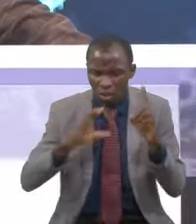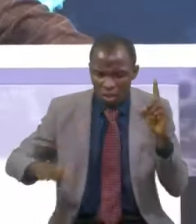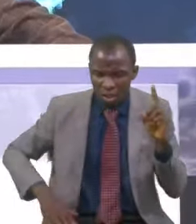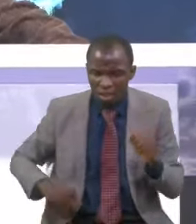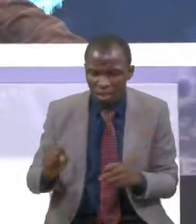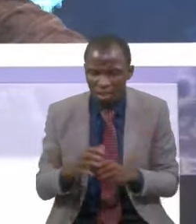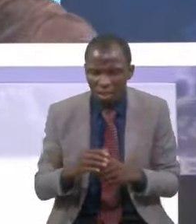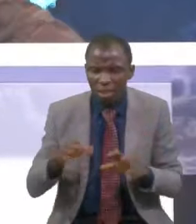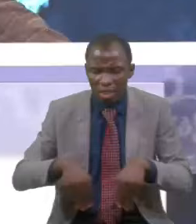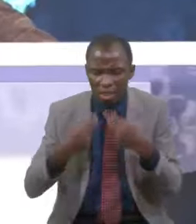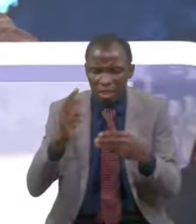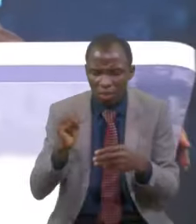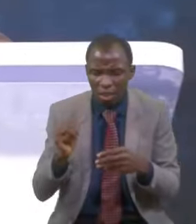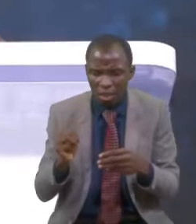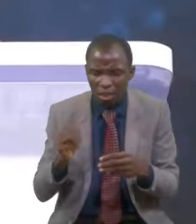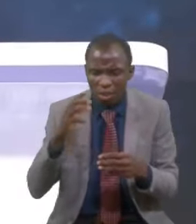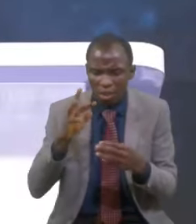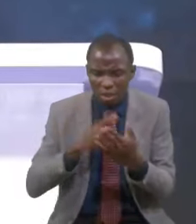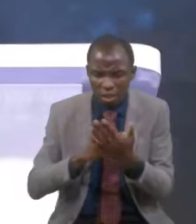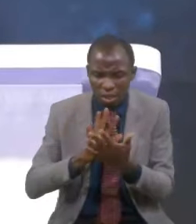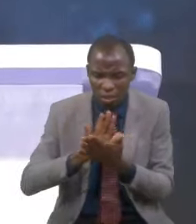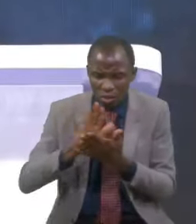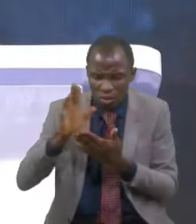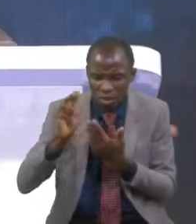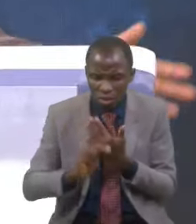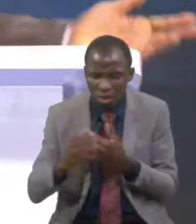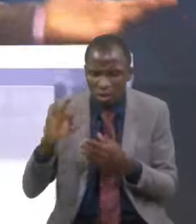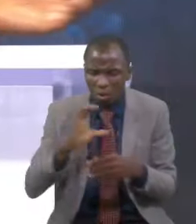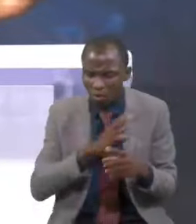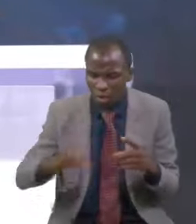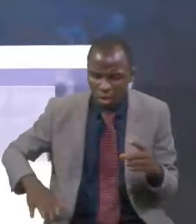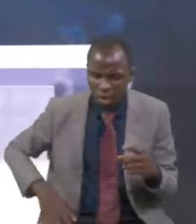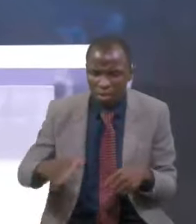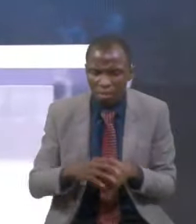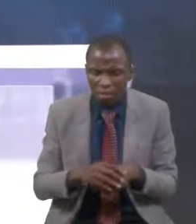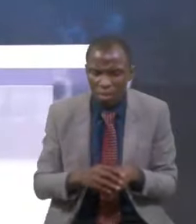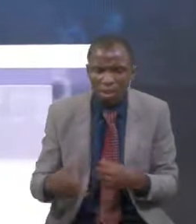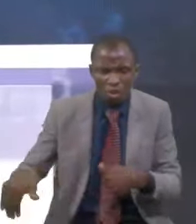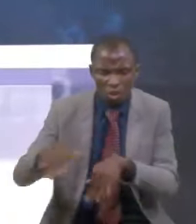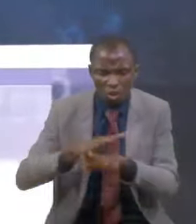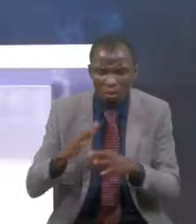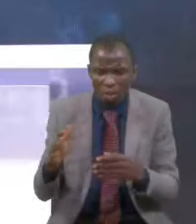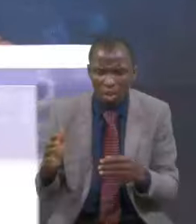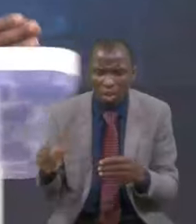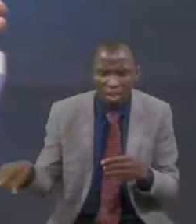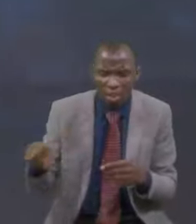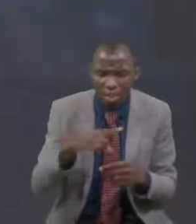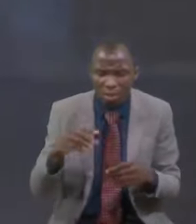the righteousness of Christ. Cover them in the robe